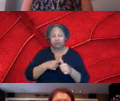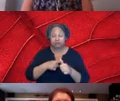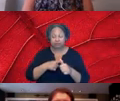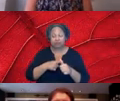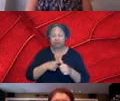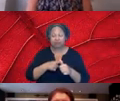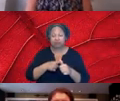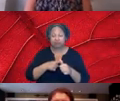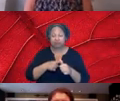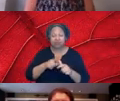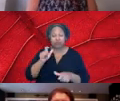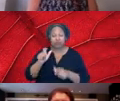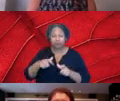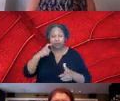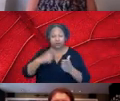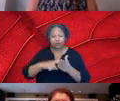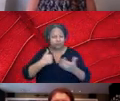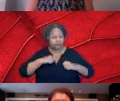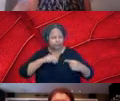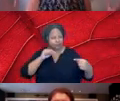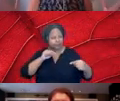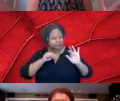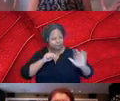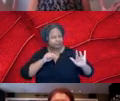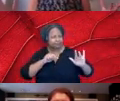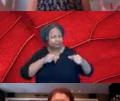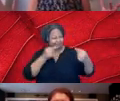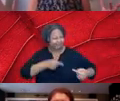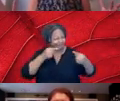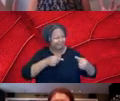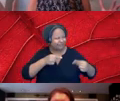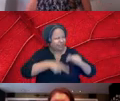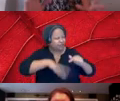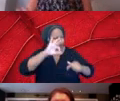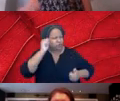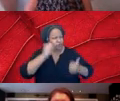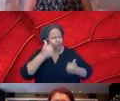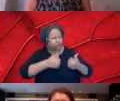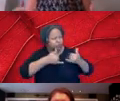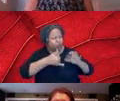tried to log into the nomination portal, but I cannot find the awards you mentioned. So right now, if you go to, you know,